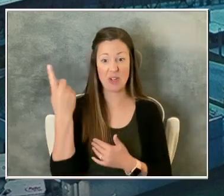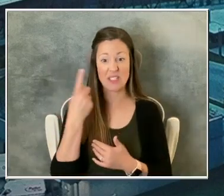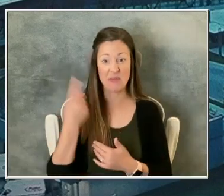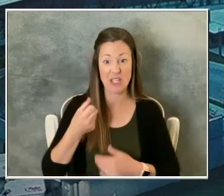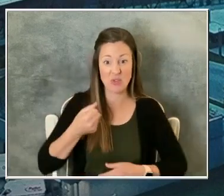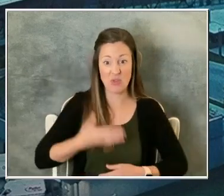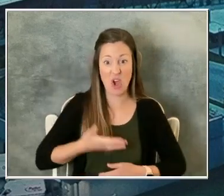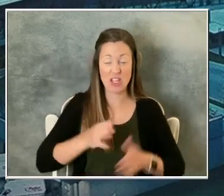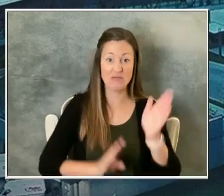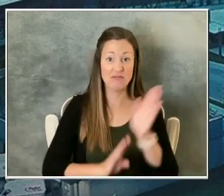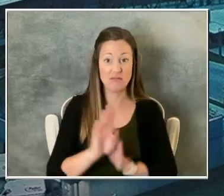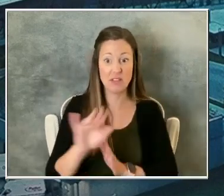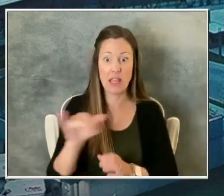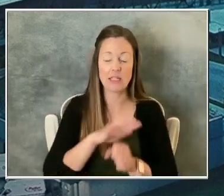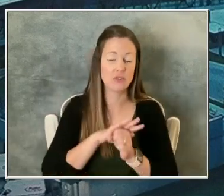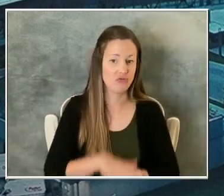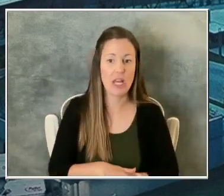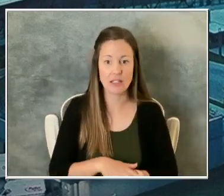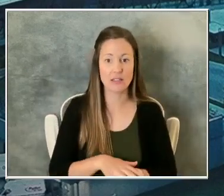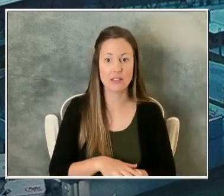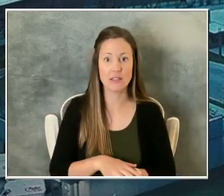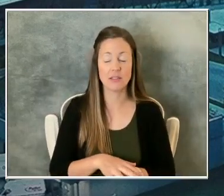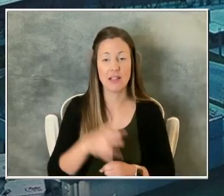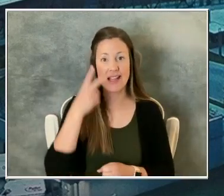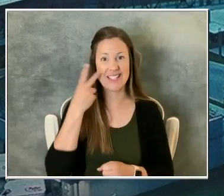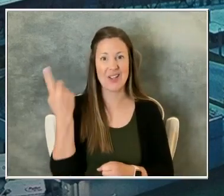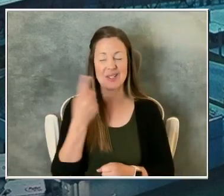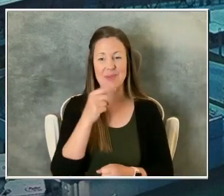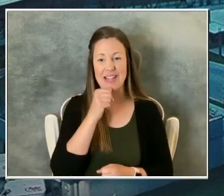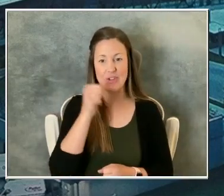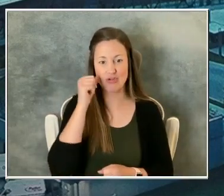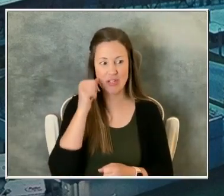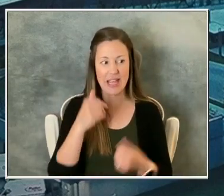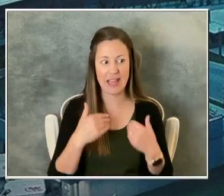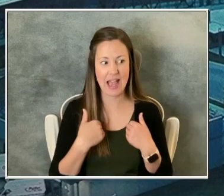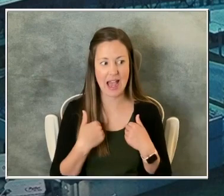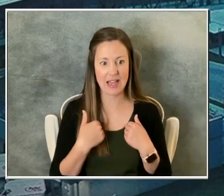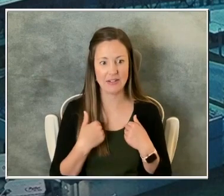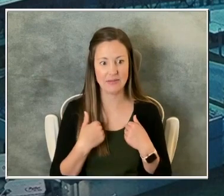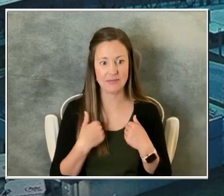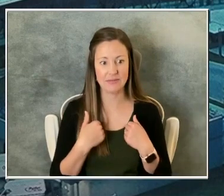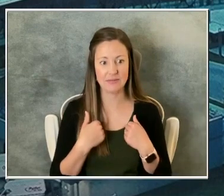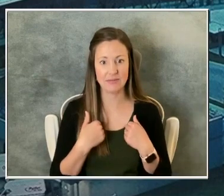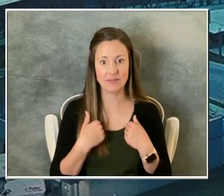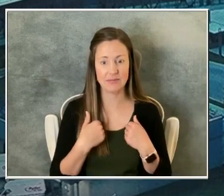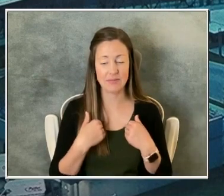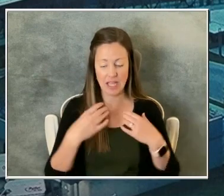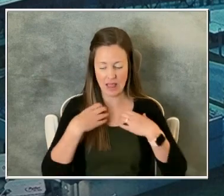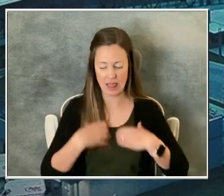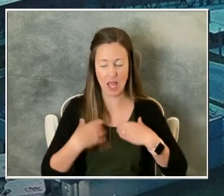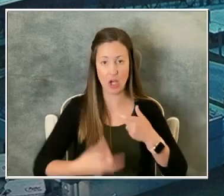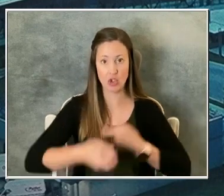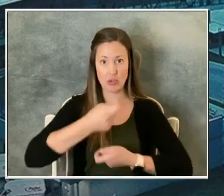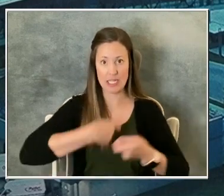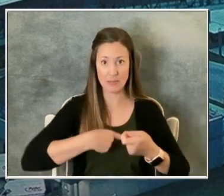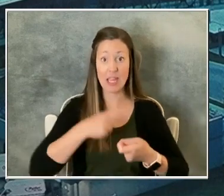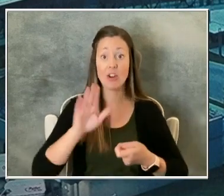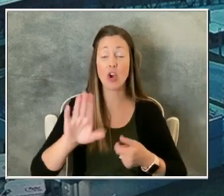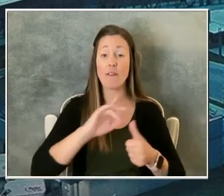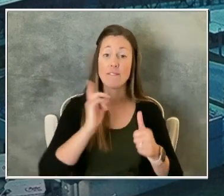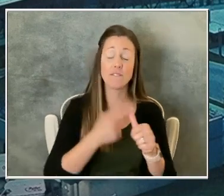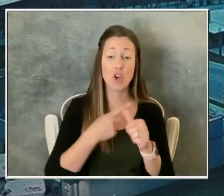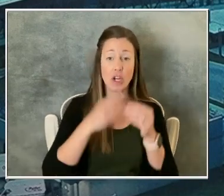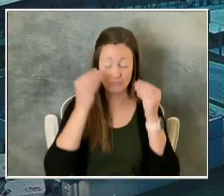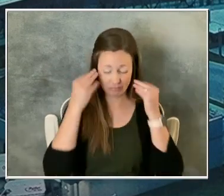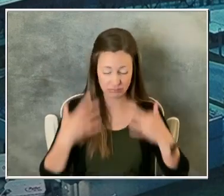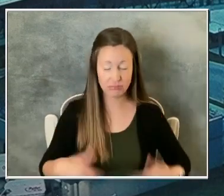stress. I just saw a patient yesterday that had a lung transplant patient, and she had her first outbreak of shingles. And you sit